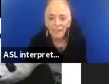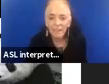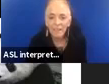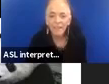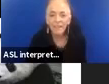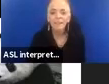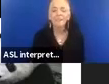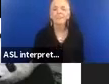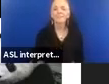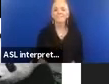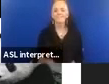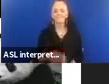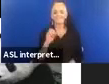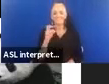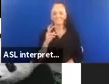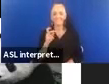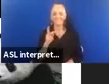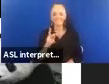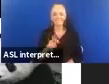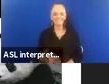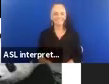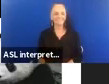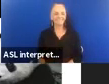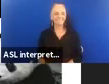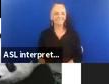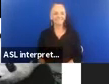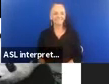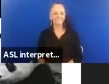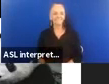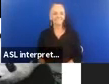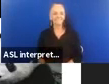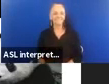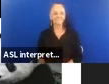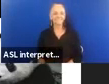Right, chat box, okay, all right.